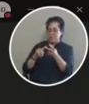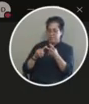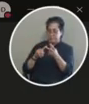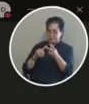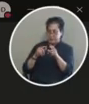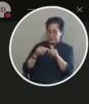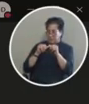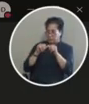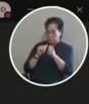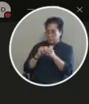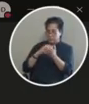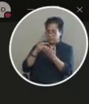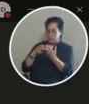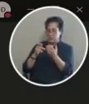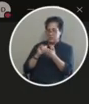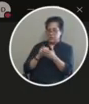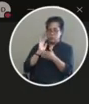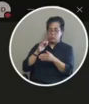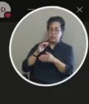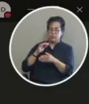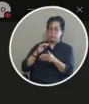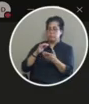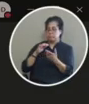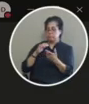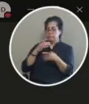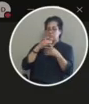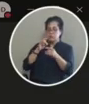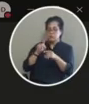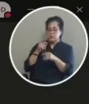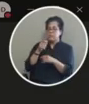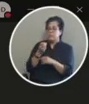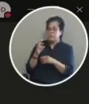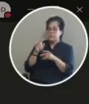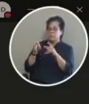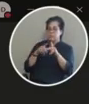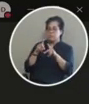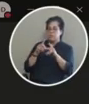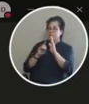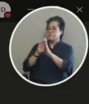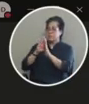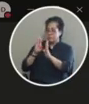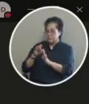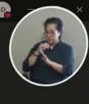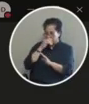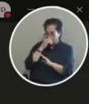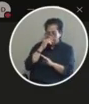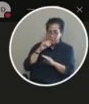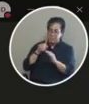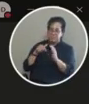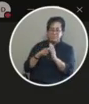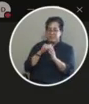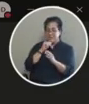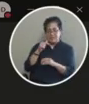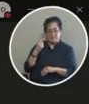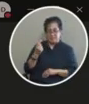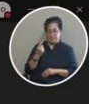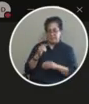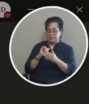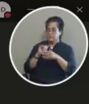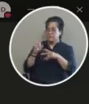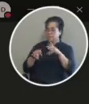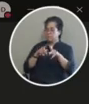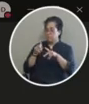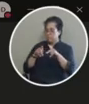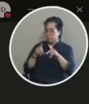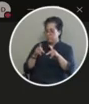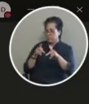project that benefits a few special interest developers. This is not something the citizens of